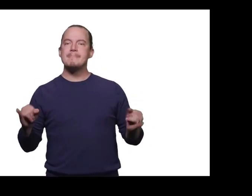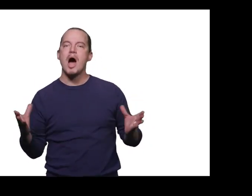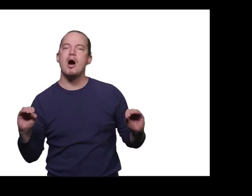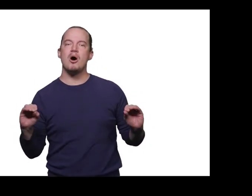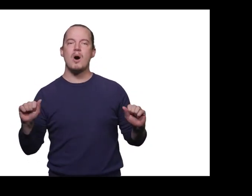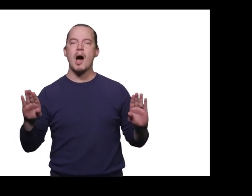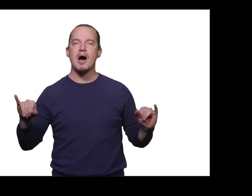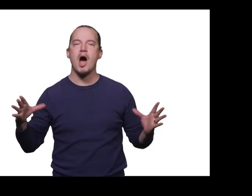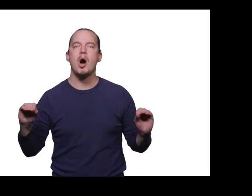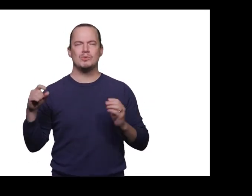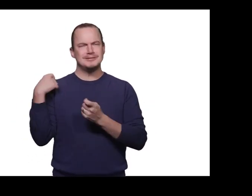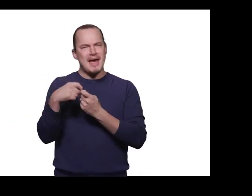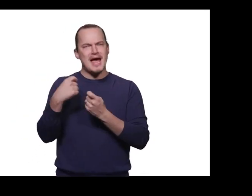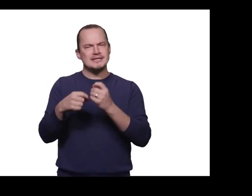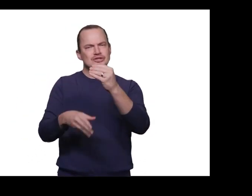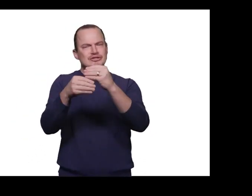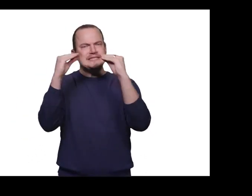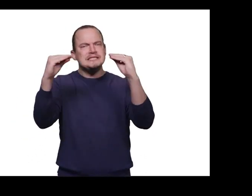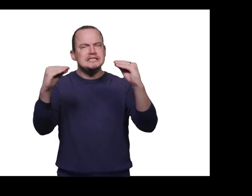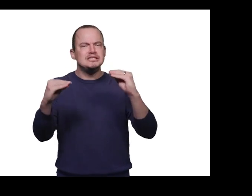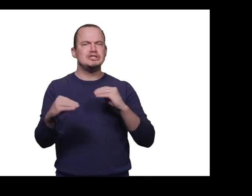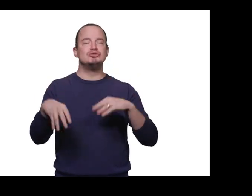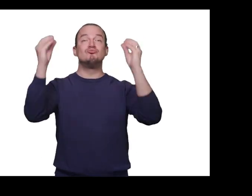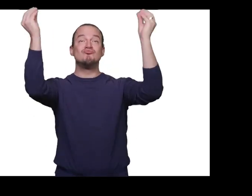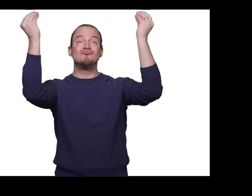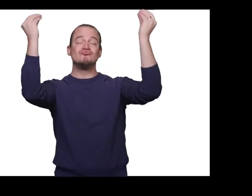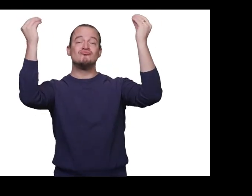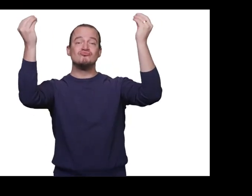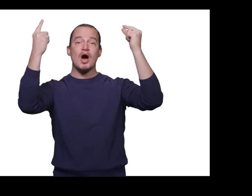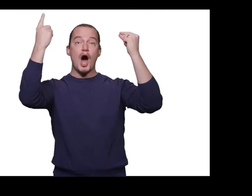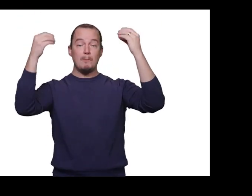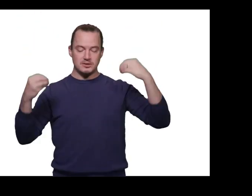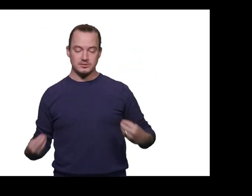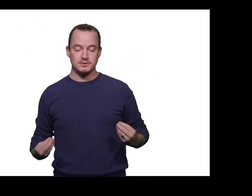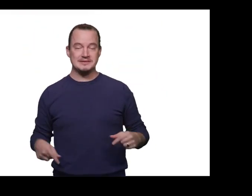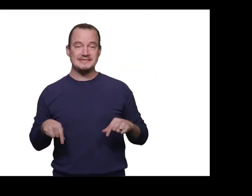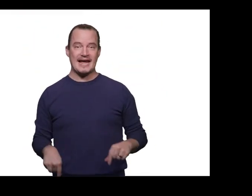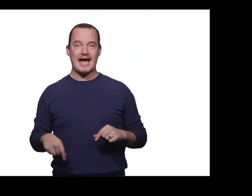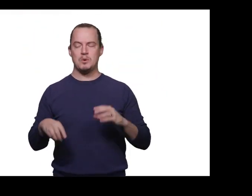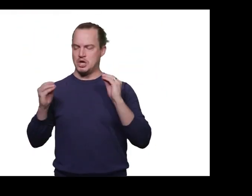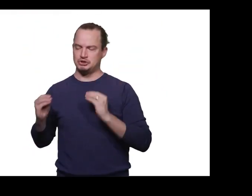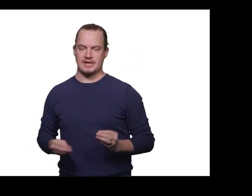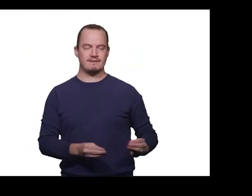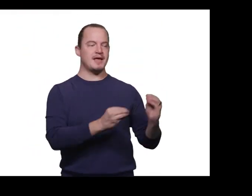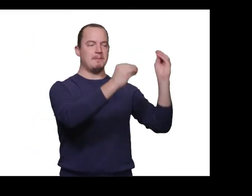abajo, shake your shakers up, arriba, arriba, shake them all